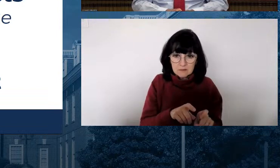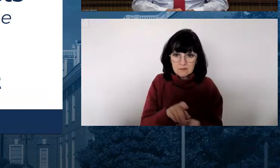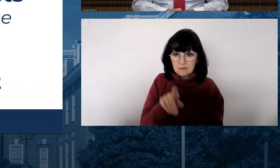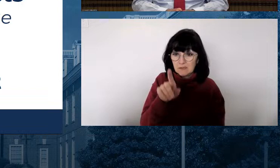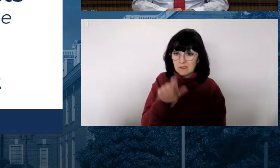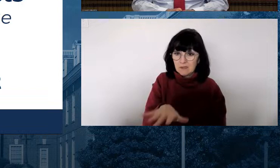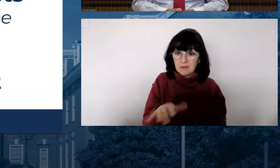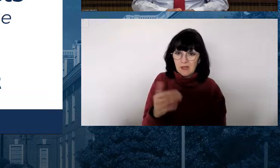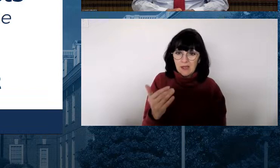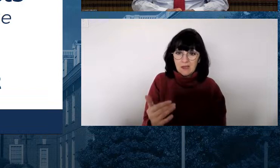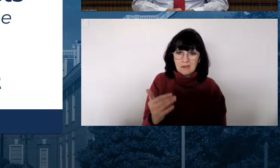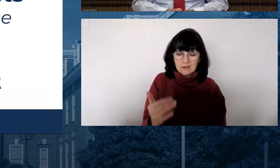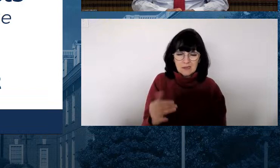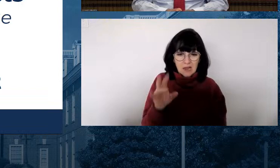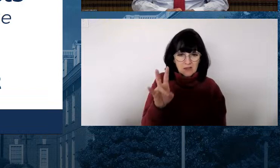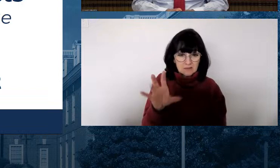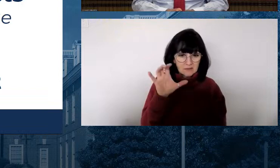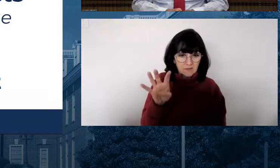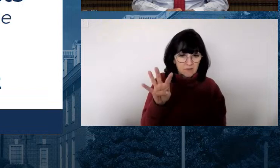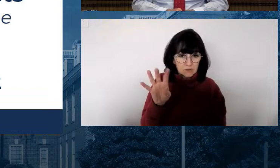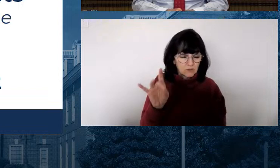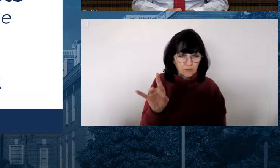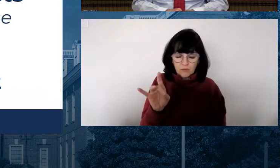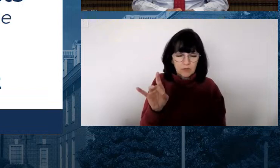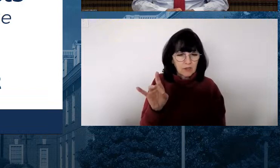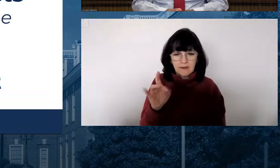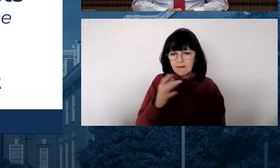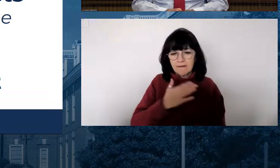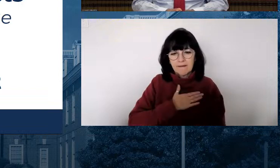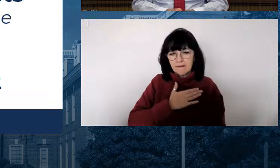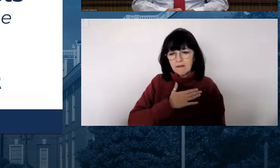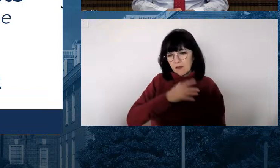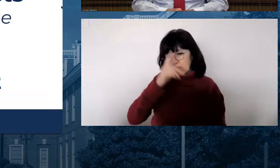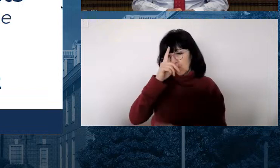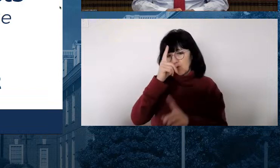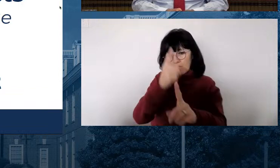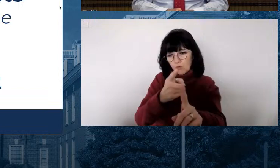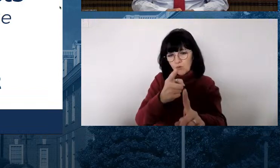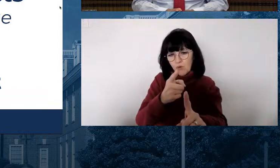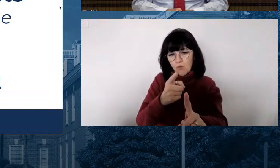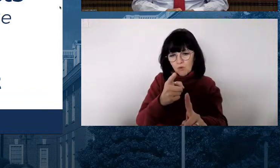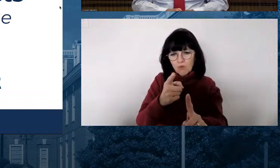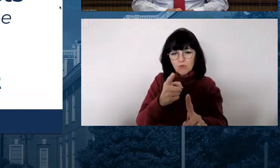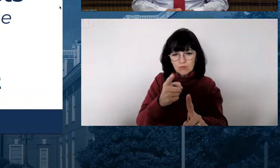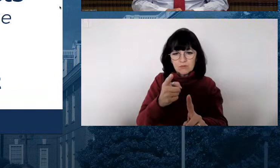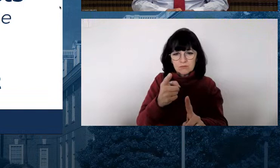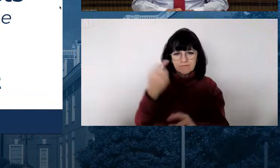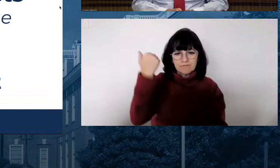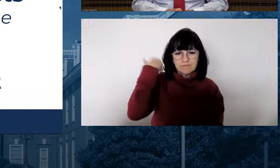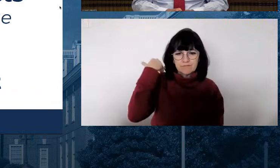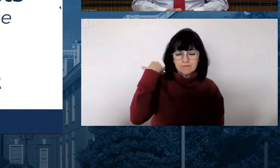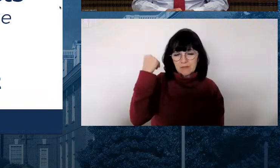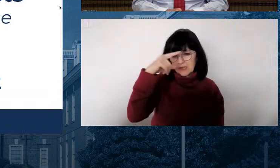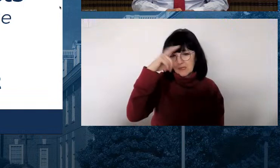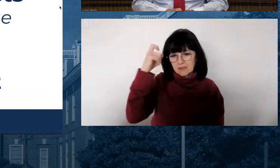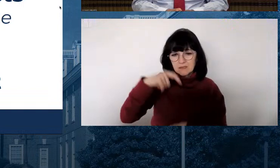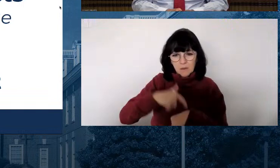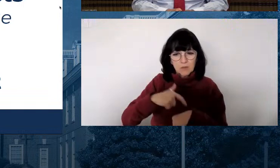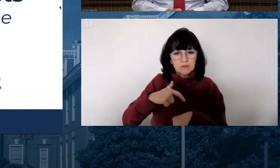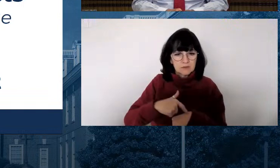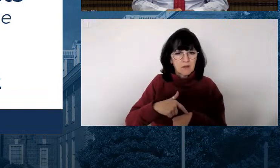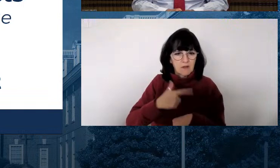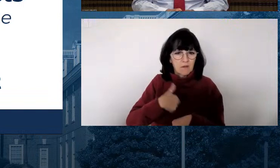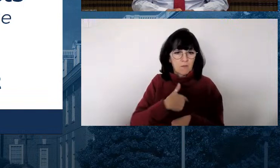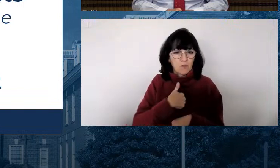be. We had our goal back in the summer when we'll show that graph was to be under 100,